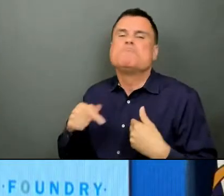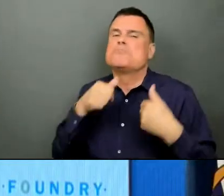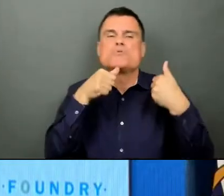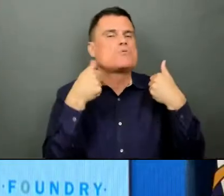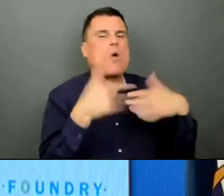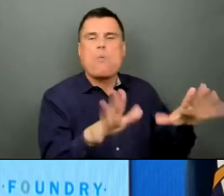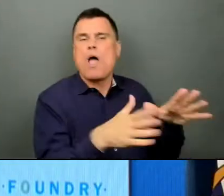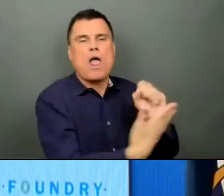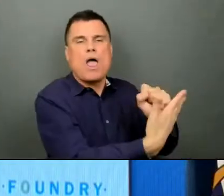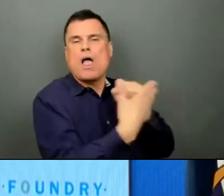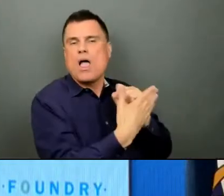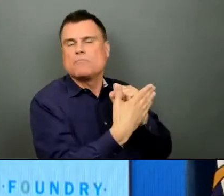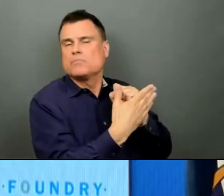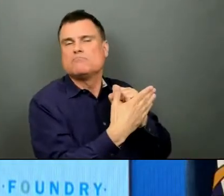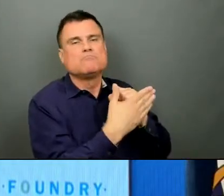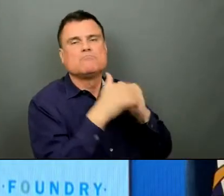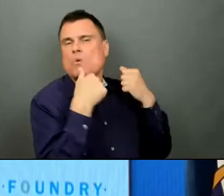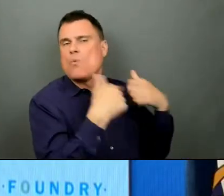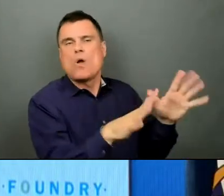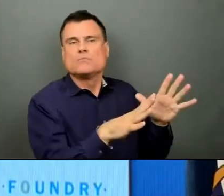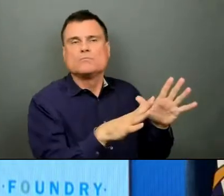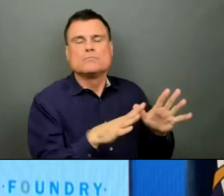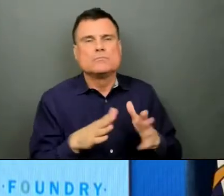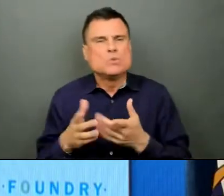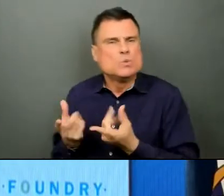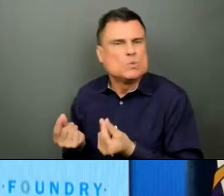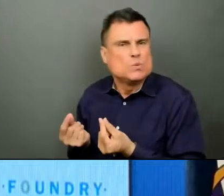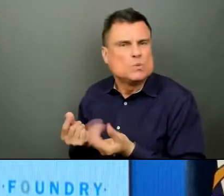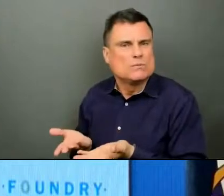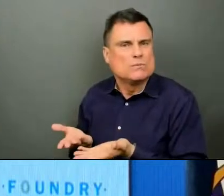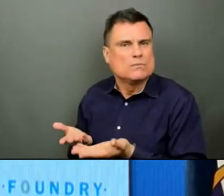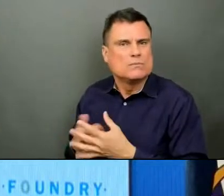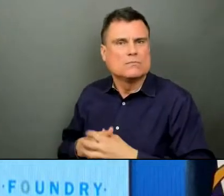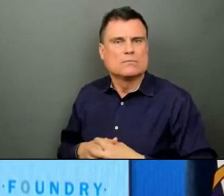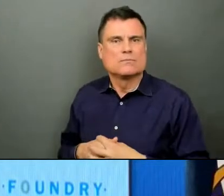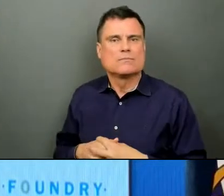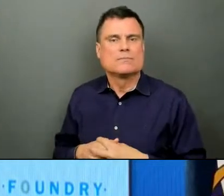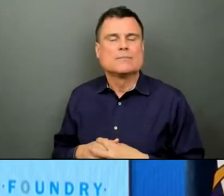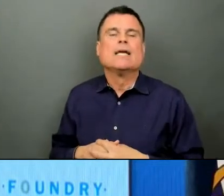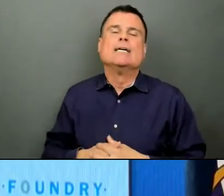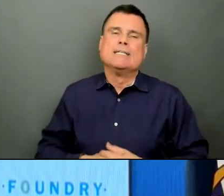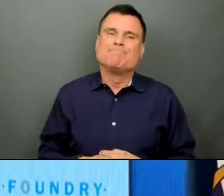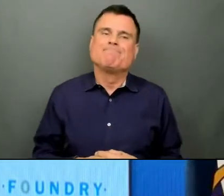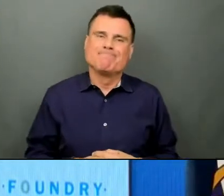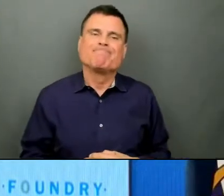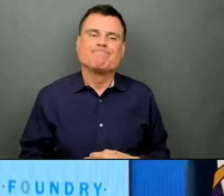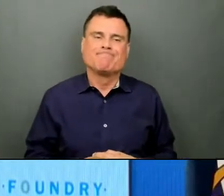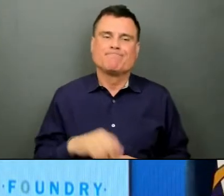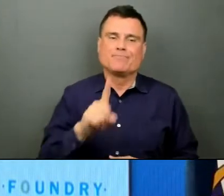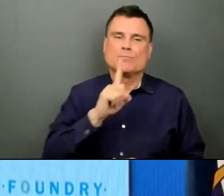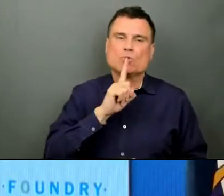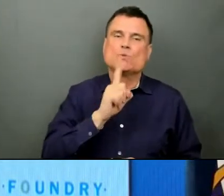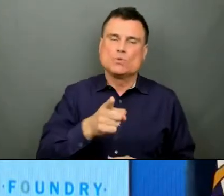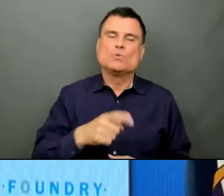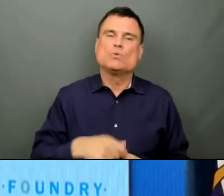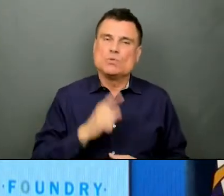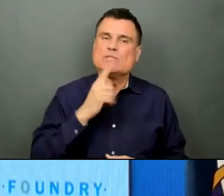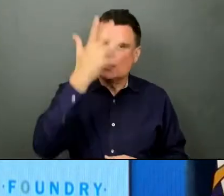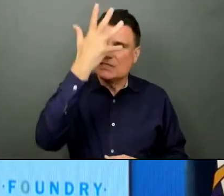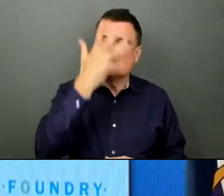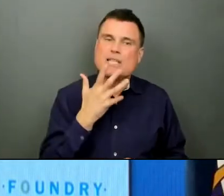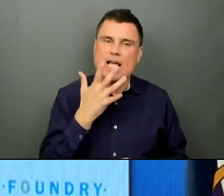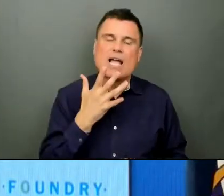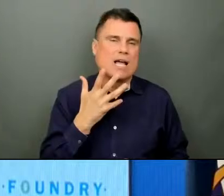What a tragic situation for people that work hard in the field